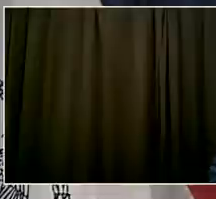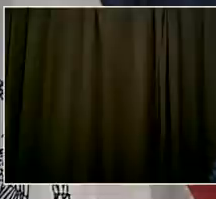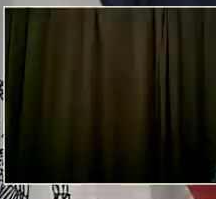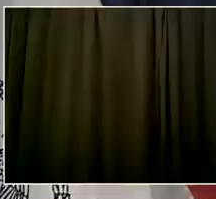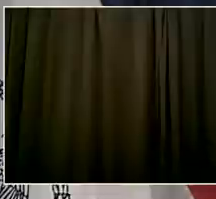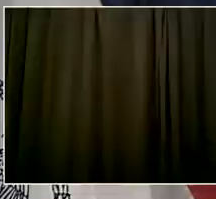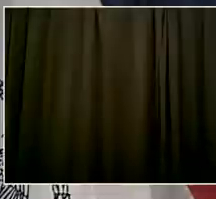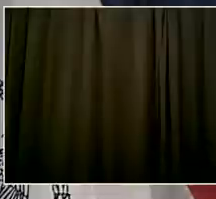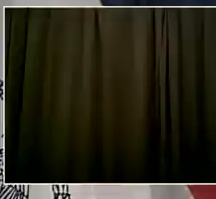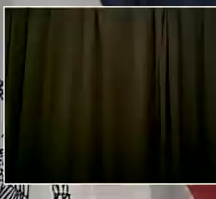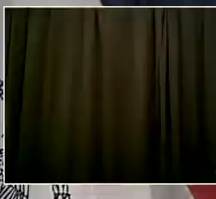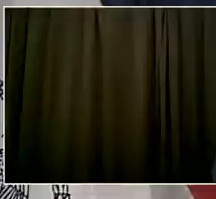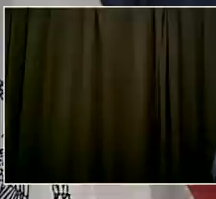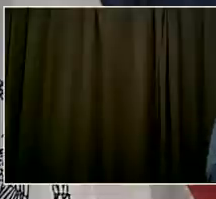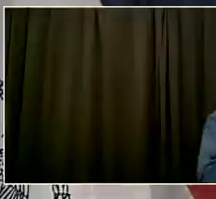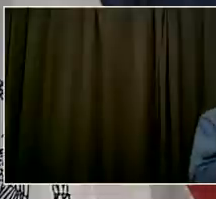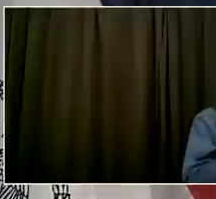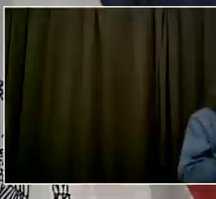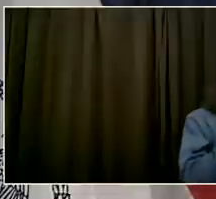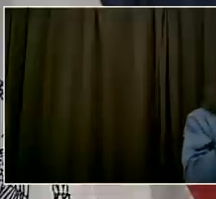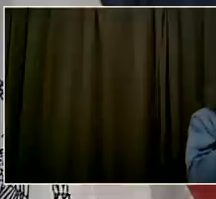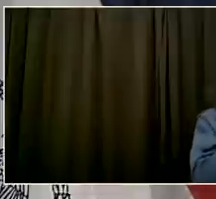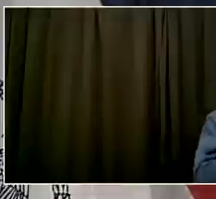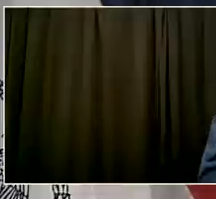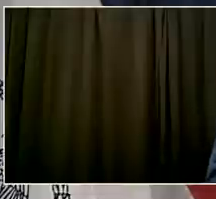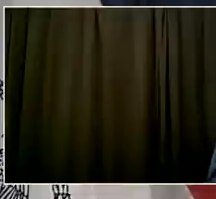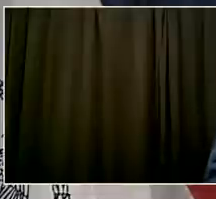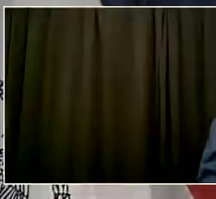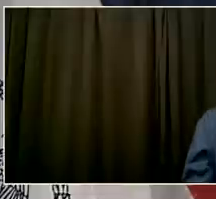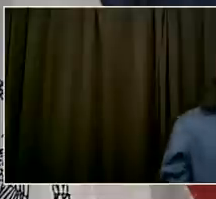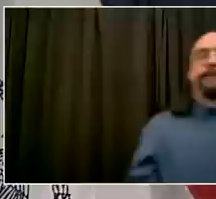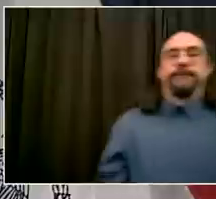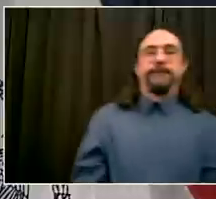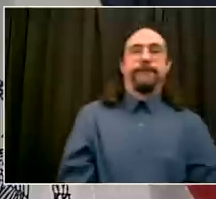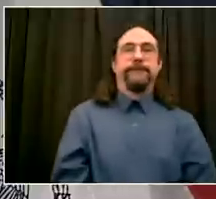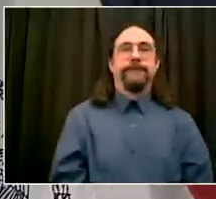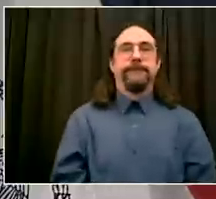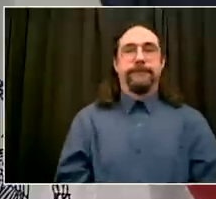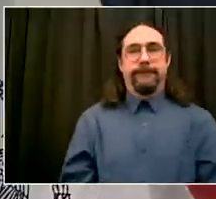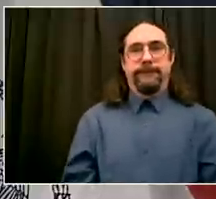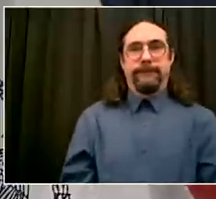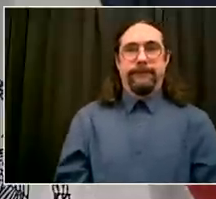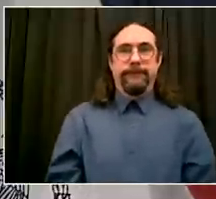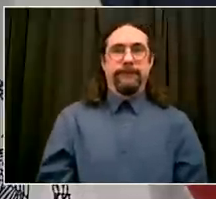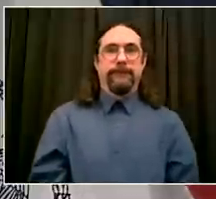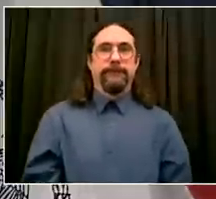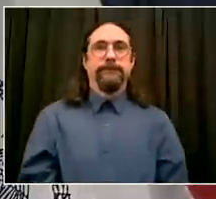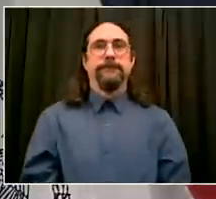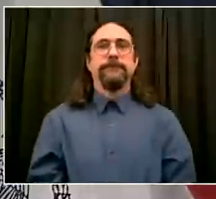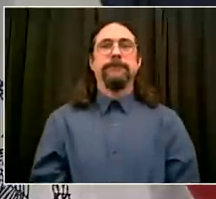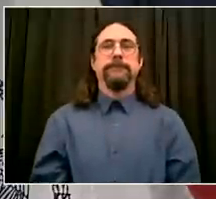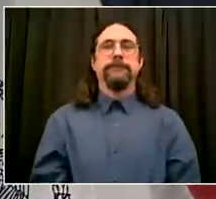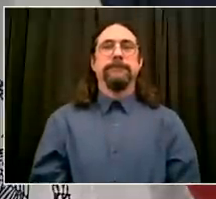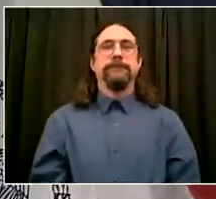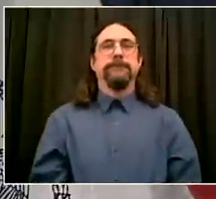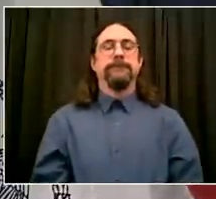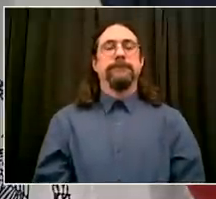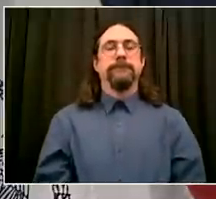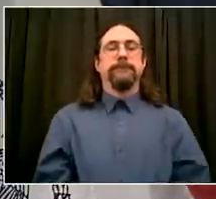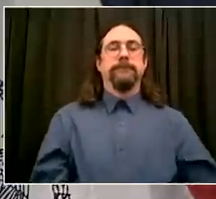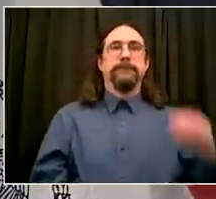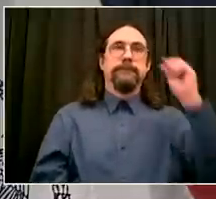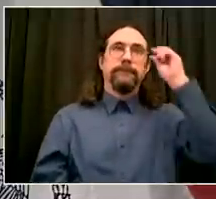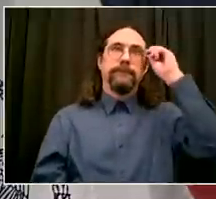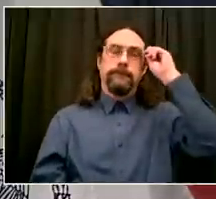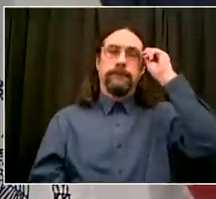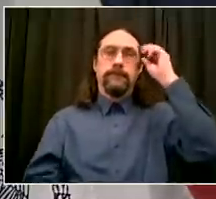proceso y para que ellos se mantengan con vida. Now we're going to turn to our colleagues in the